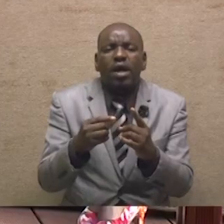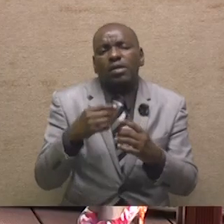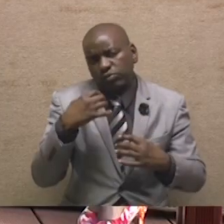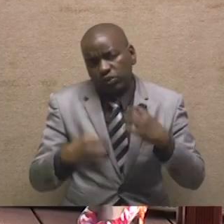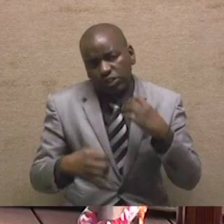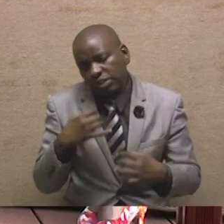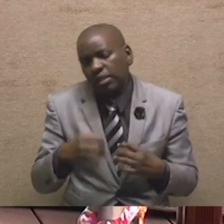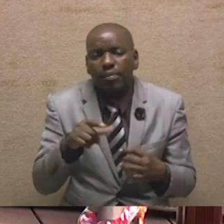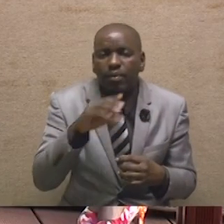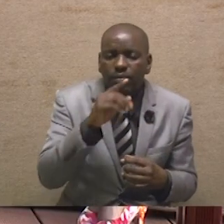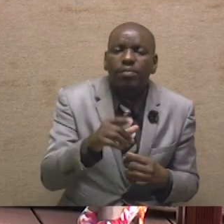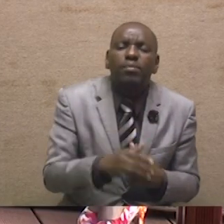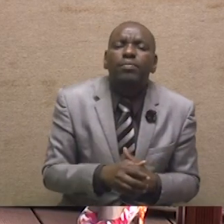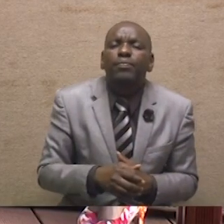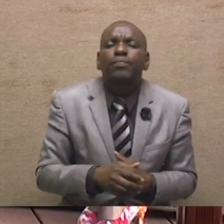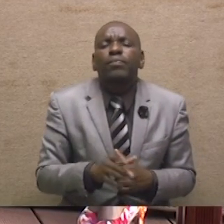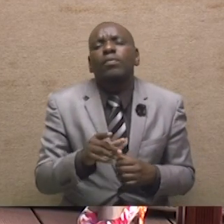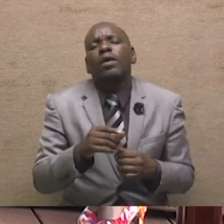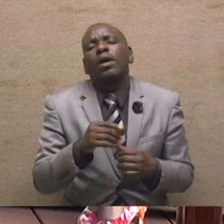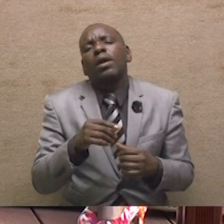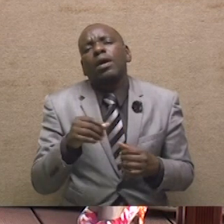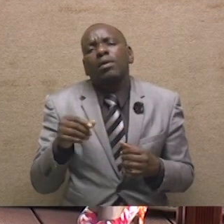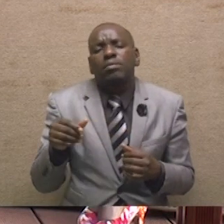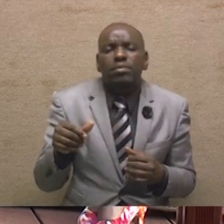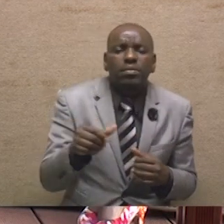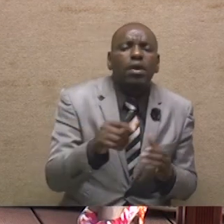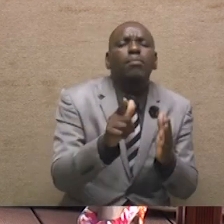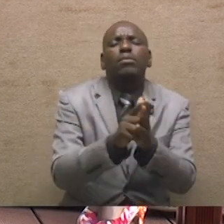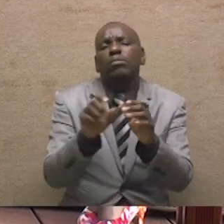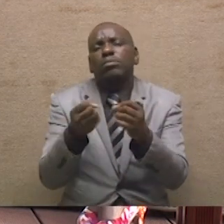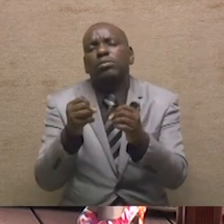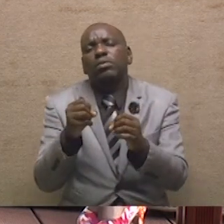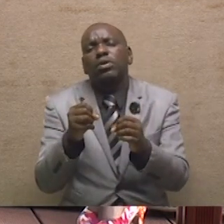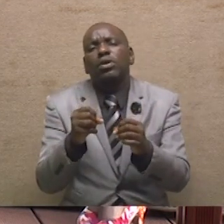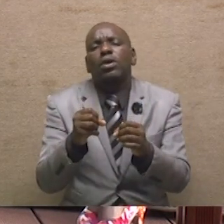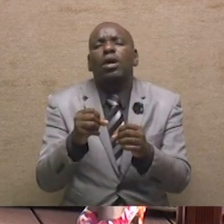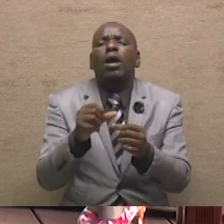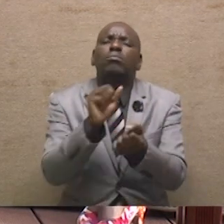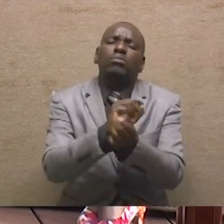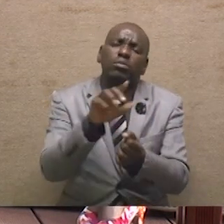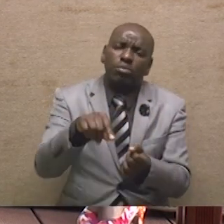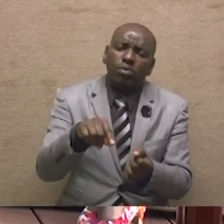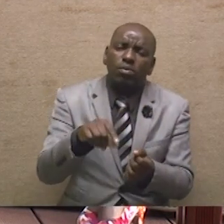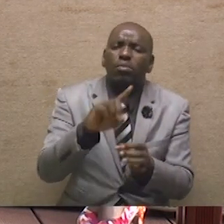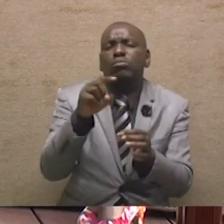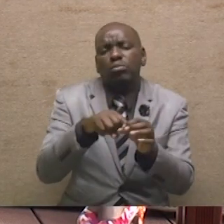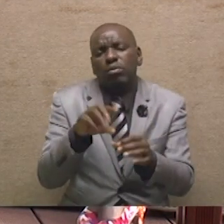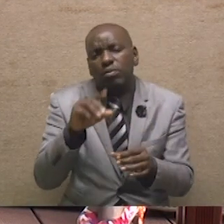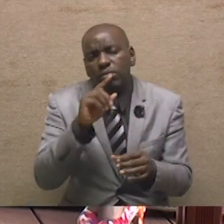Yeah. Yeah. On the issue of it being a criminal offense, how many years does the law